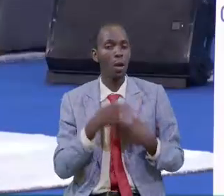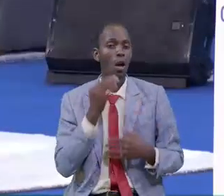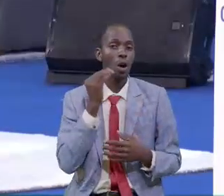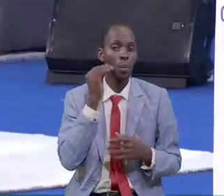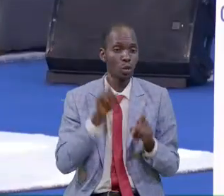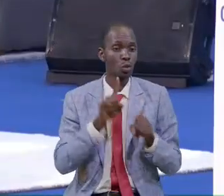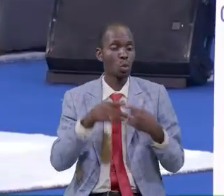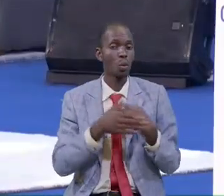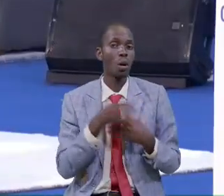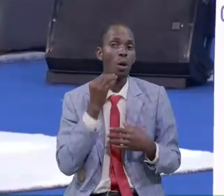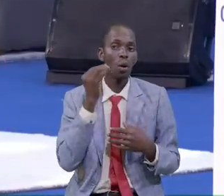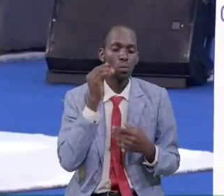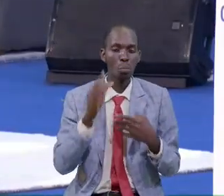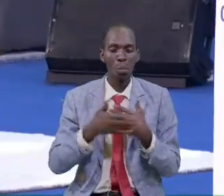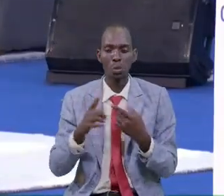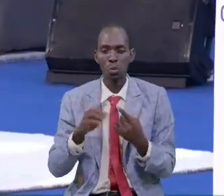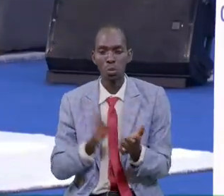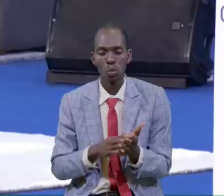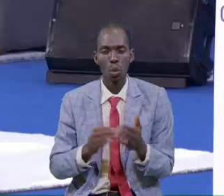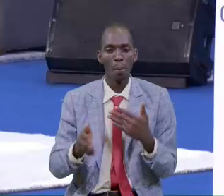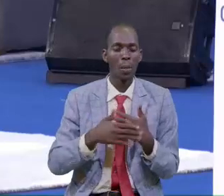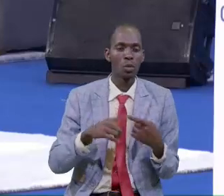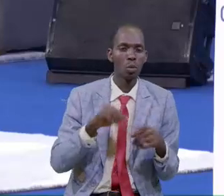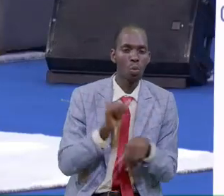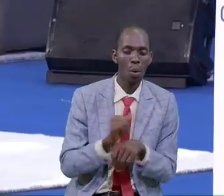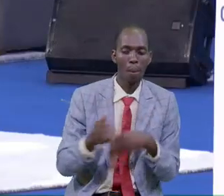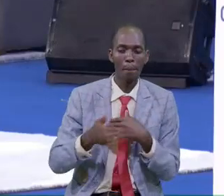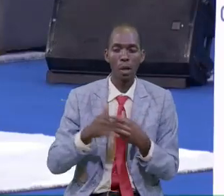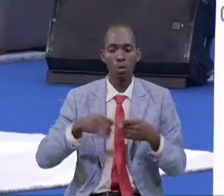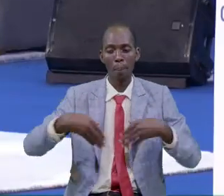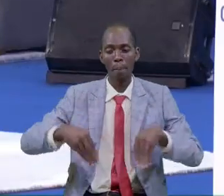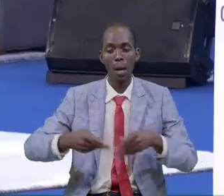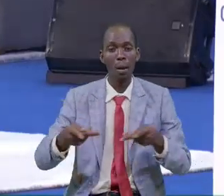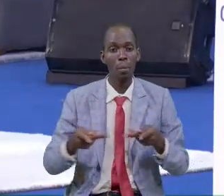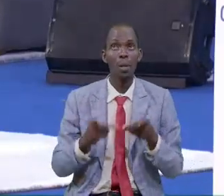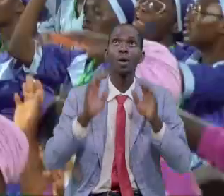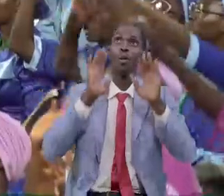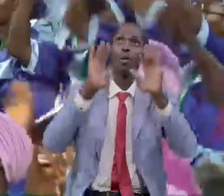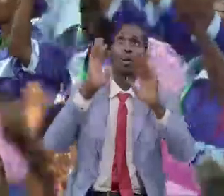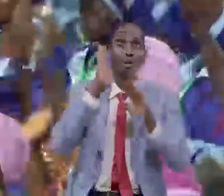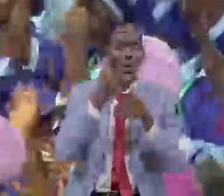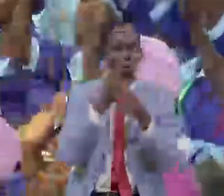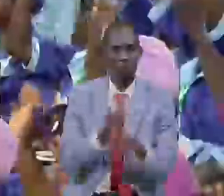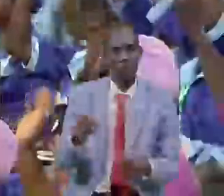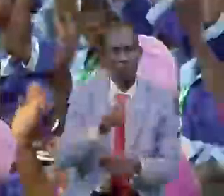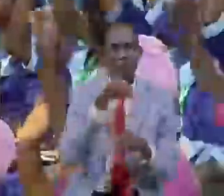back to school, going back to work, going back to the marketplace, signs and wonders will follow it.